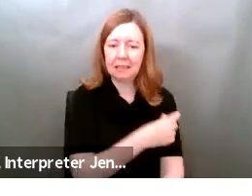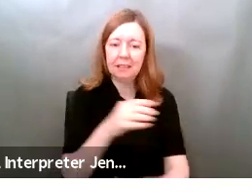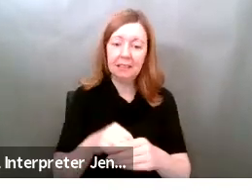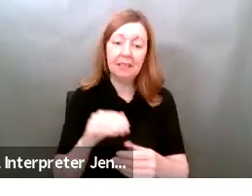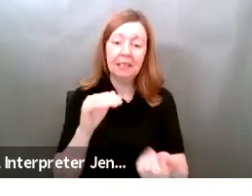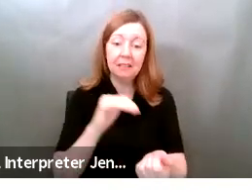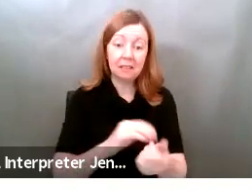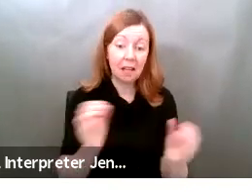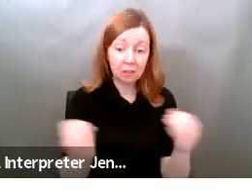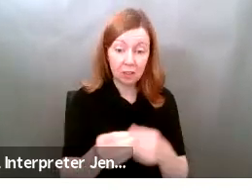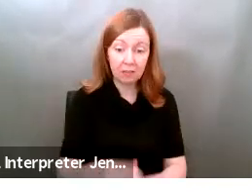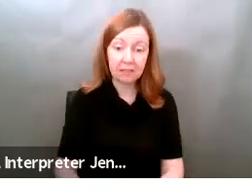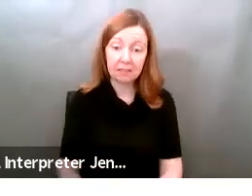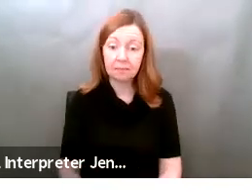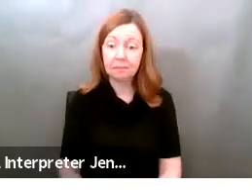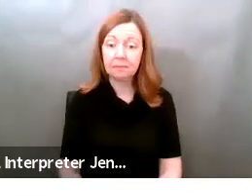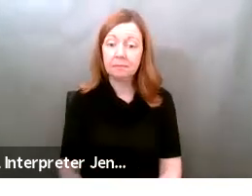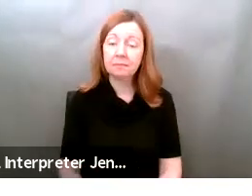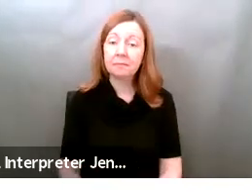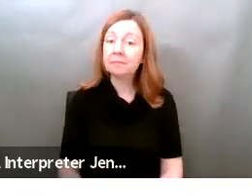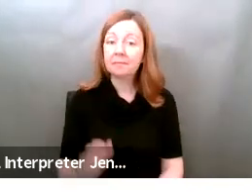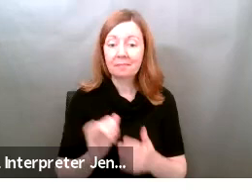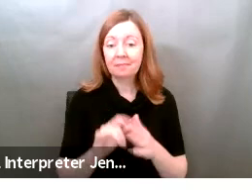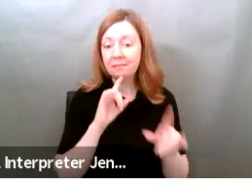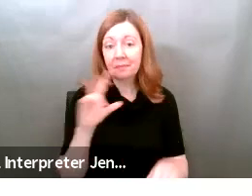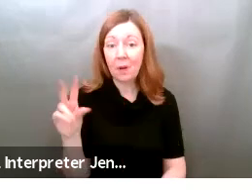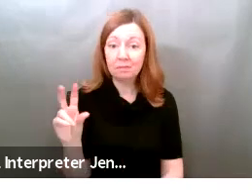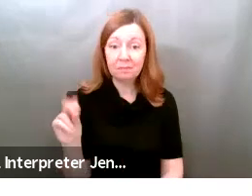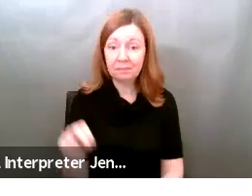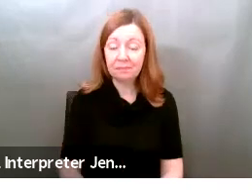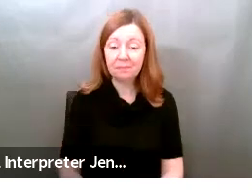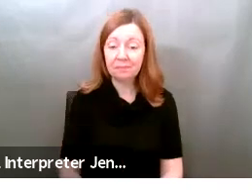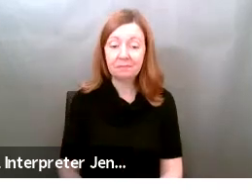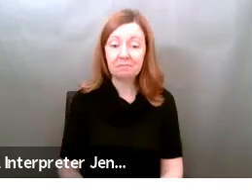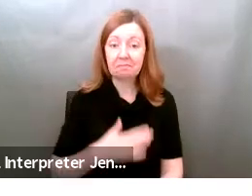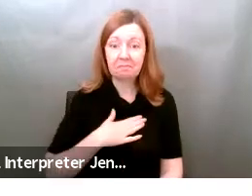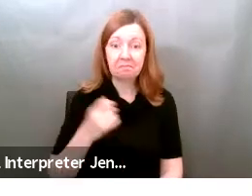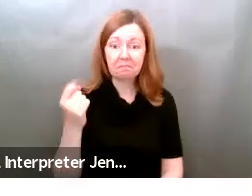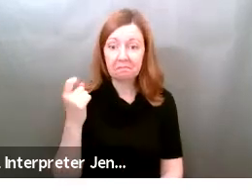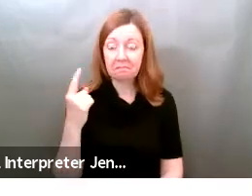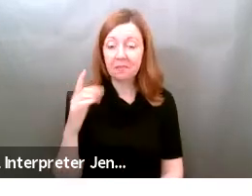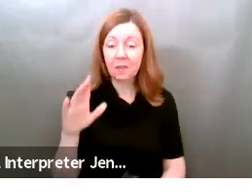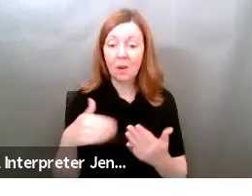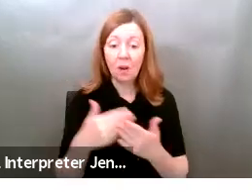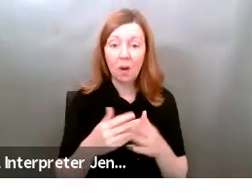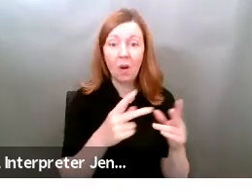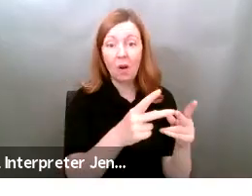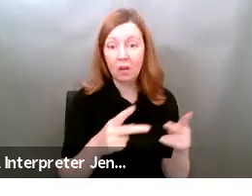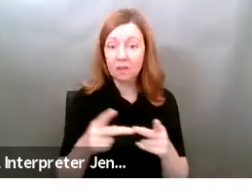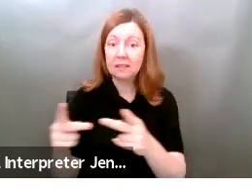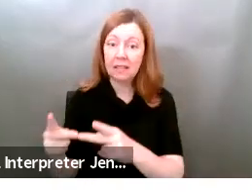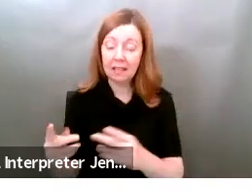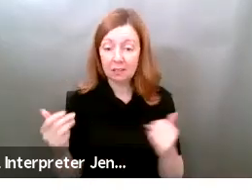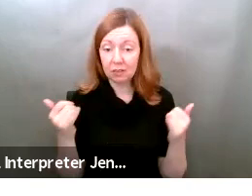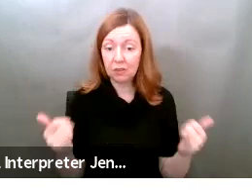pediatrician's office? So there, the answer is no. To my knowledge, all sites that are